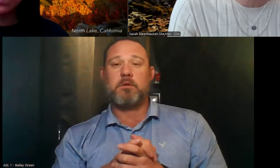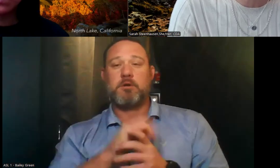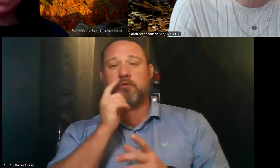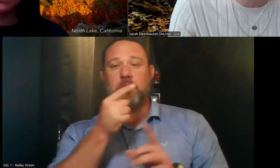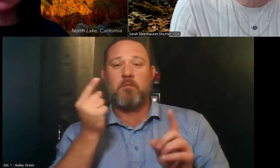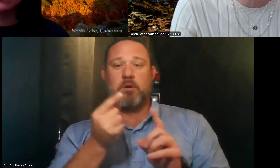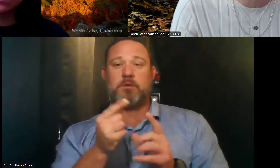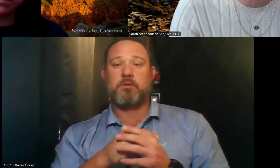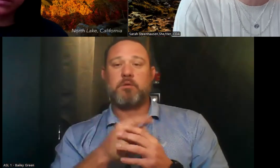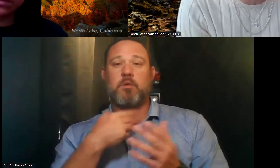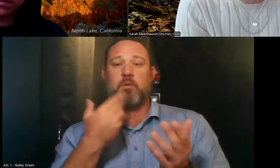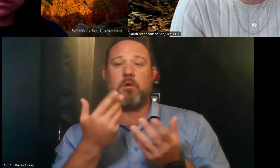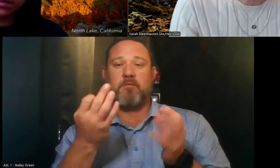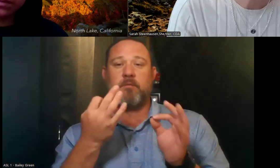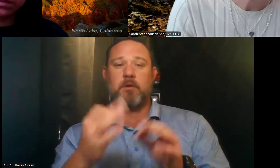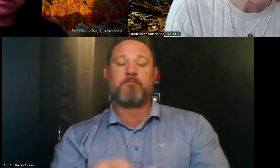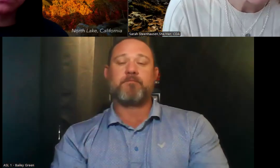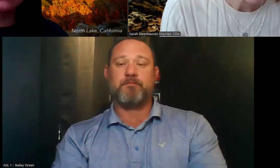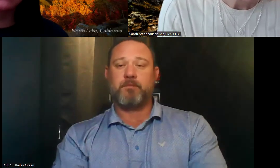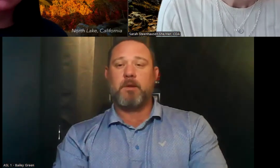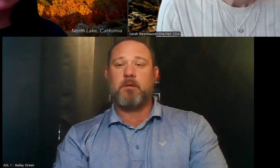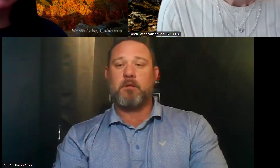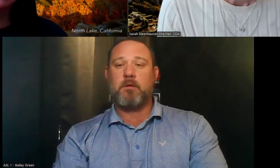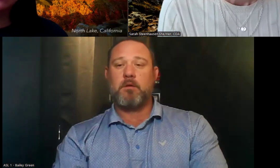to. So would welcome your feedback on that.